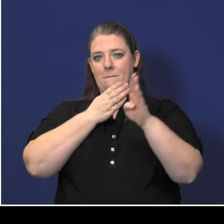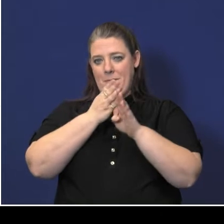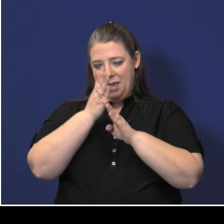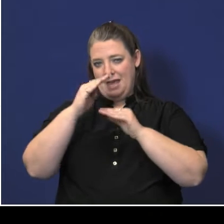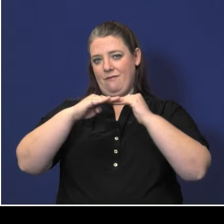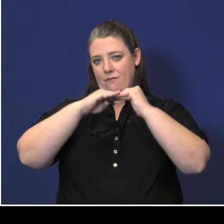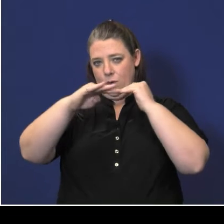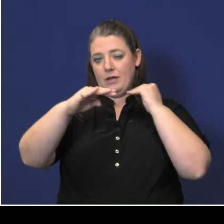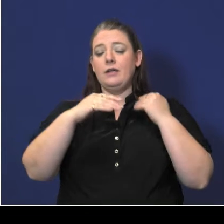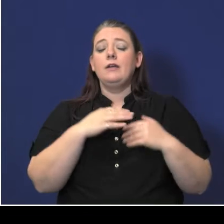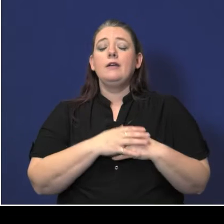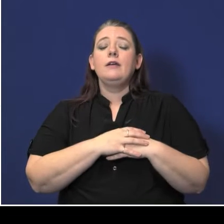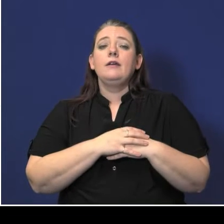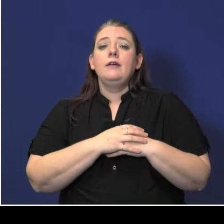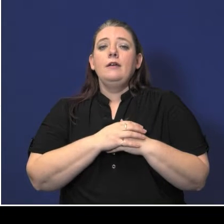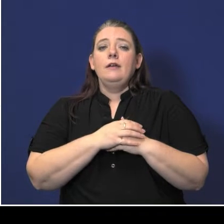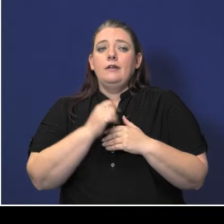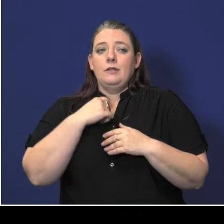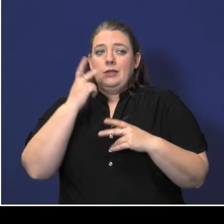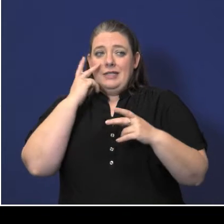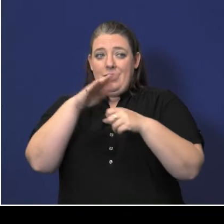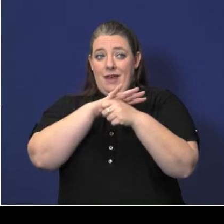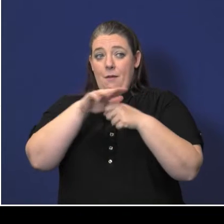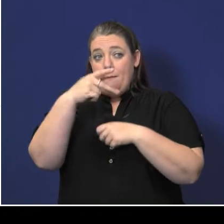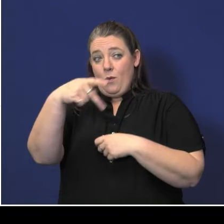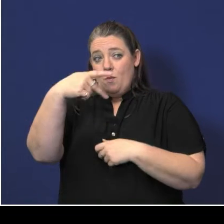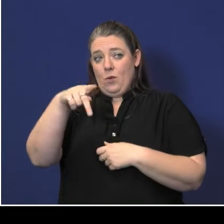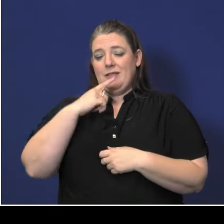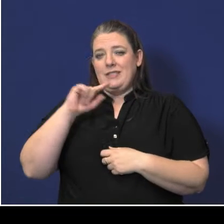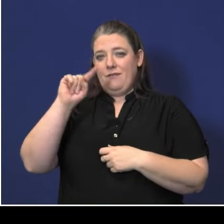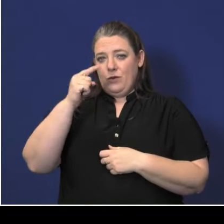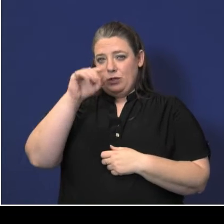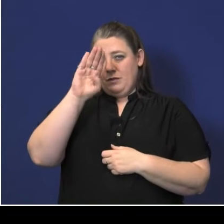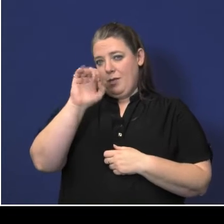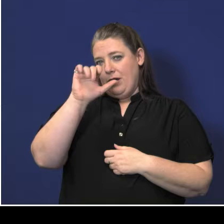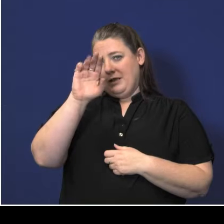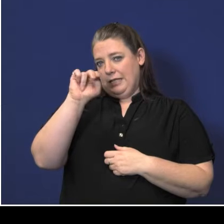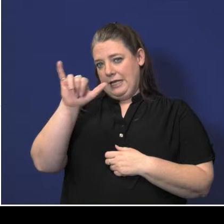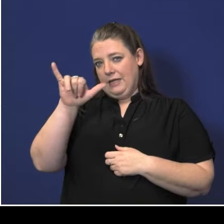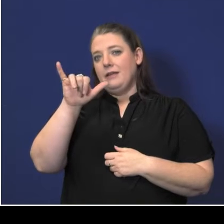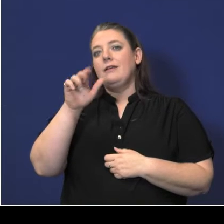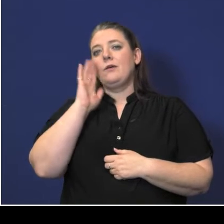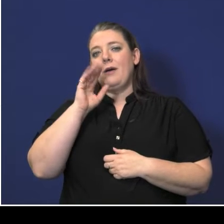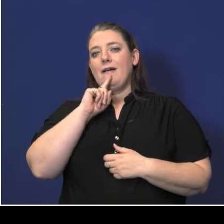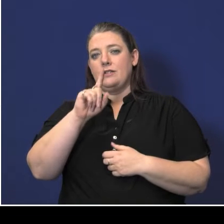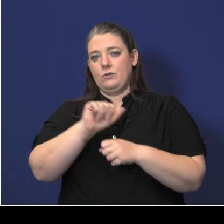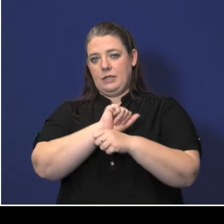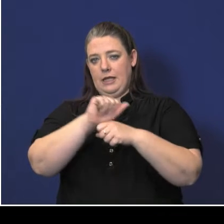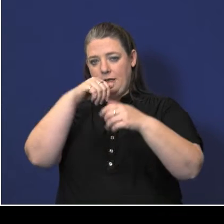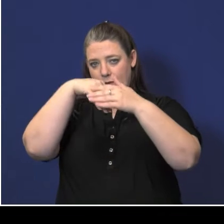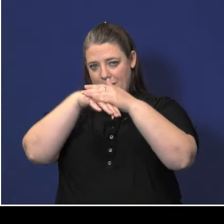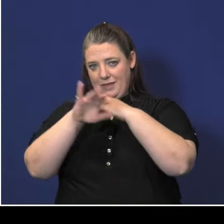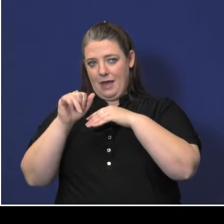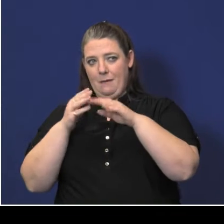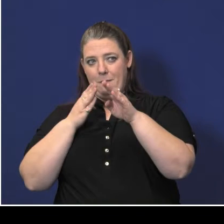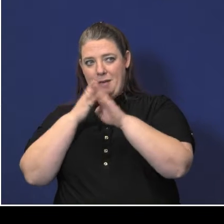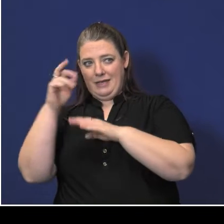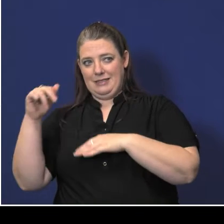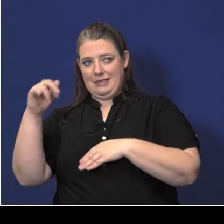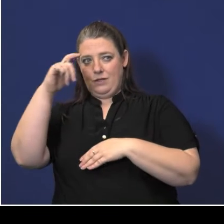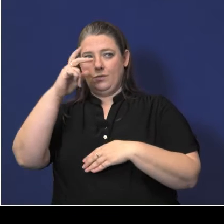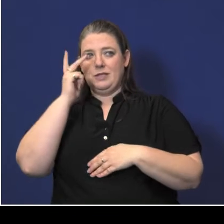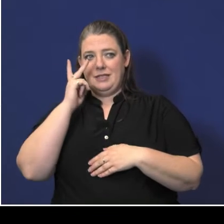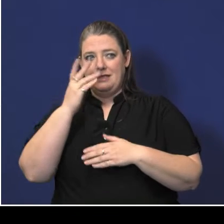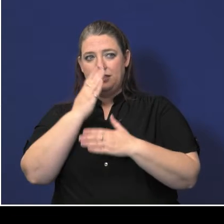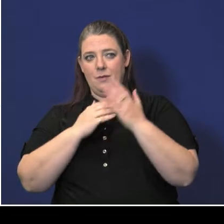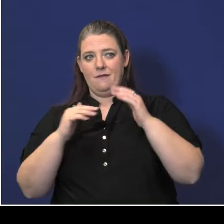can see here, not only the area in purple is the first balcony, you're actually coming in on this main stair that you'll see it again on some of the